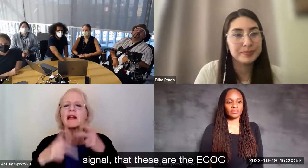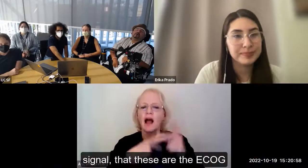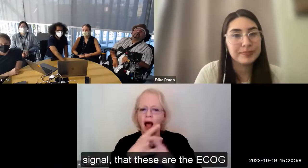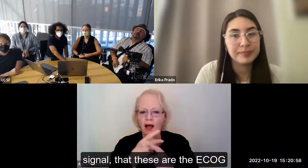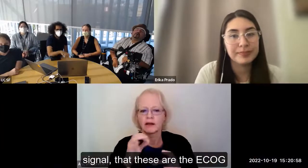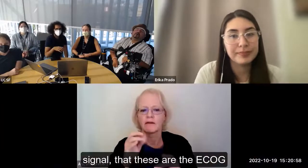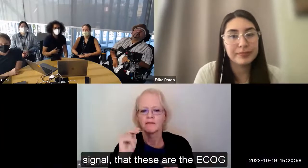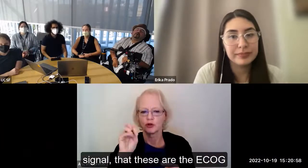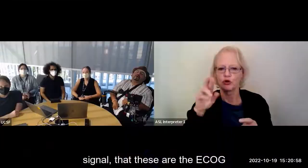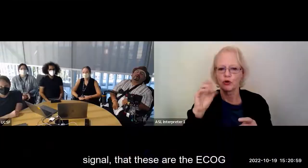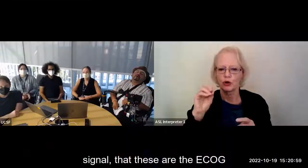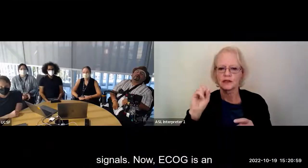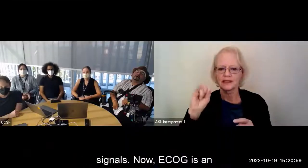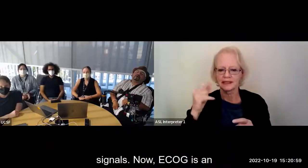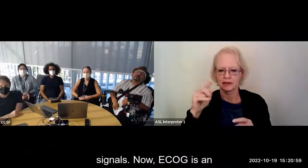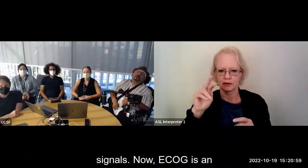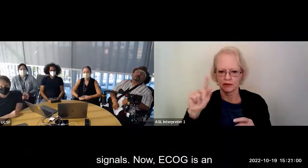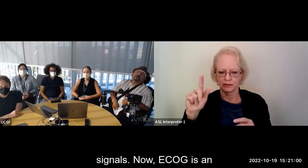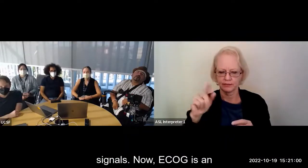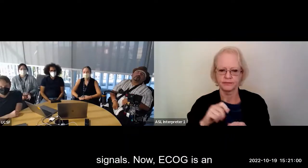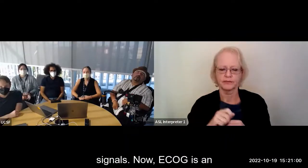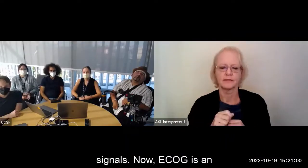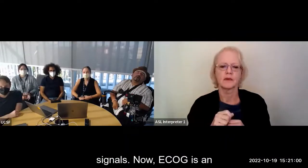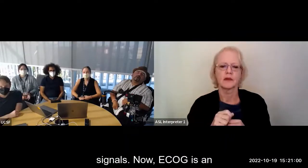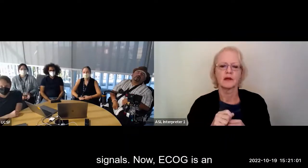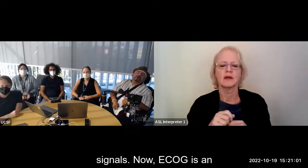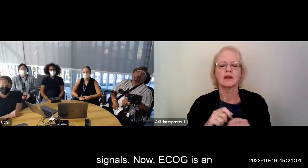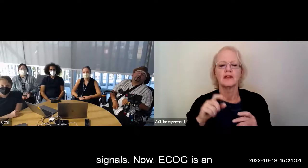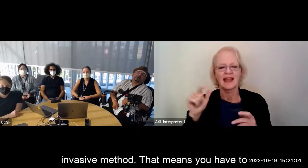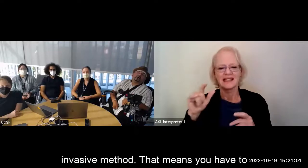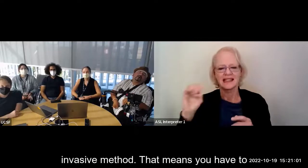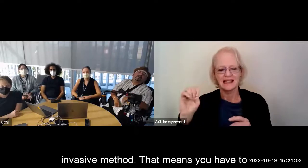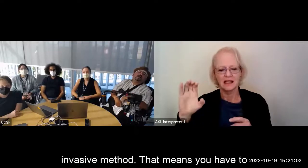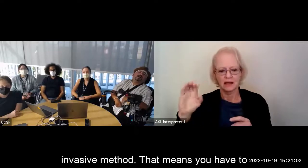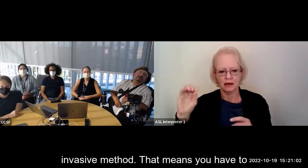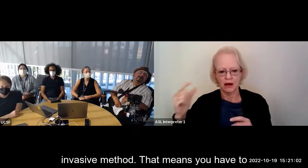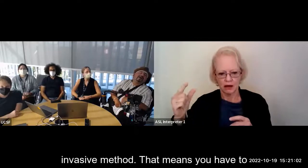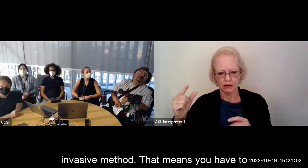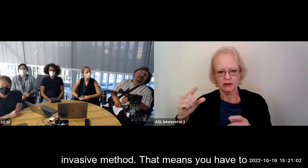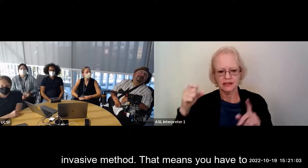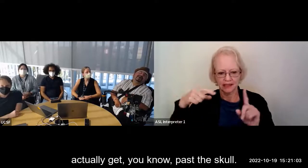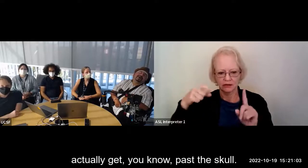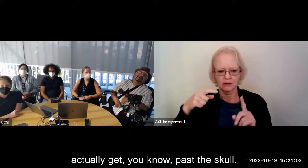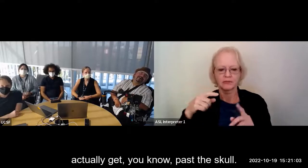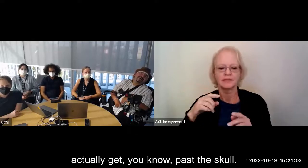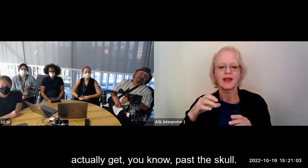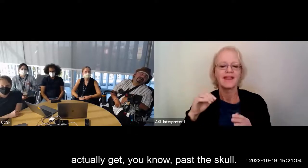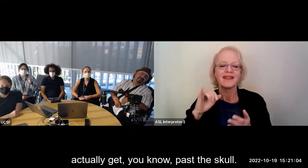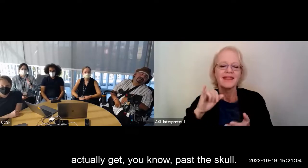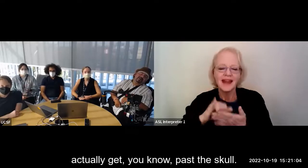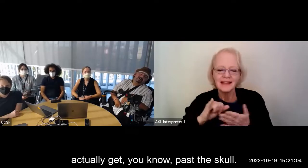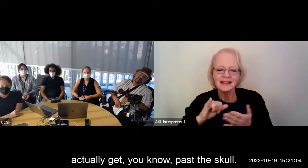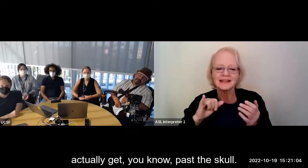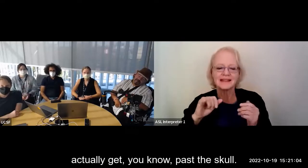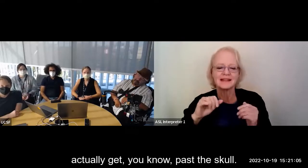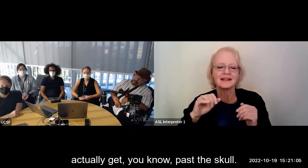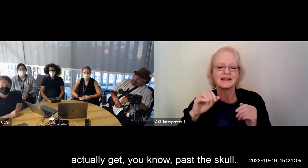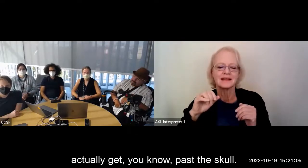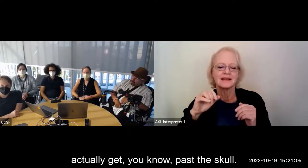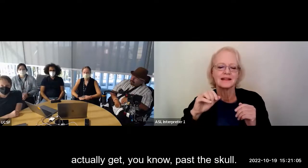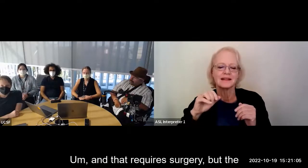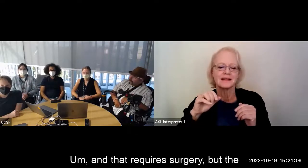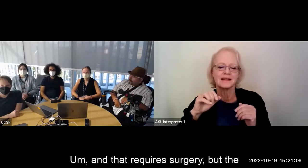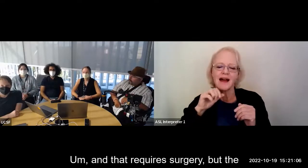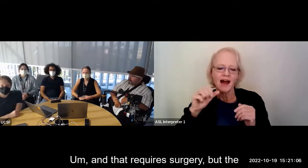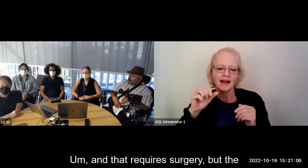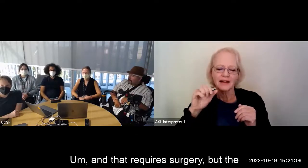signal. So these are the ECOG signal. Now ECOG isn't an invasive method. That means you have to actually get, you know, past the skull.